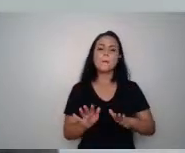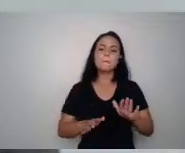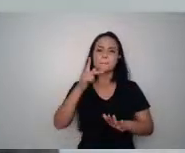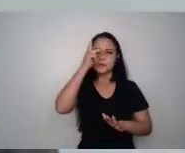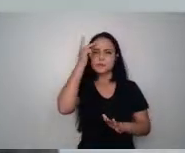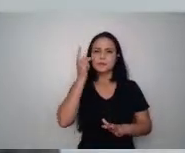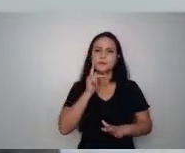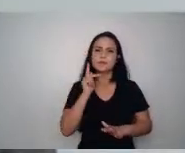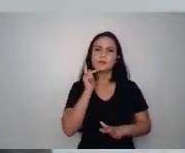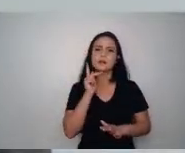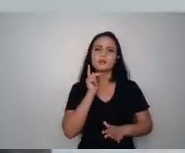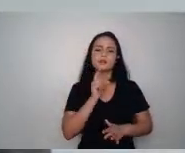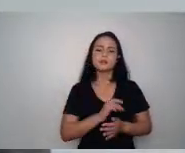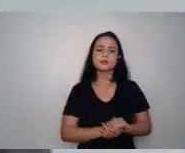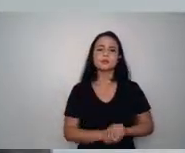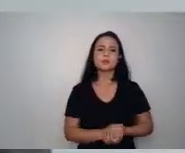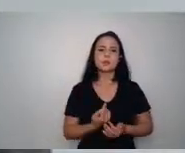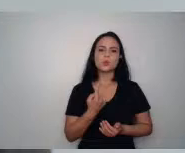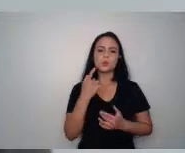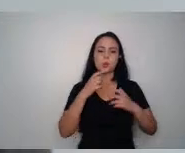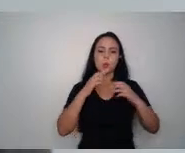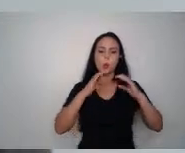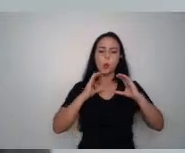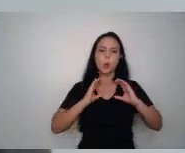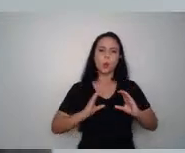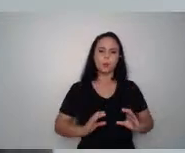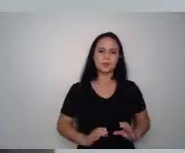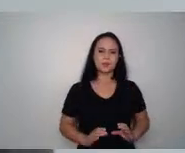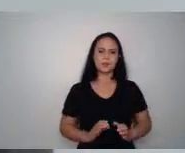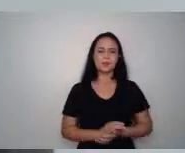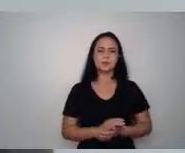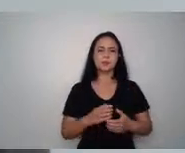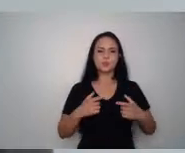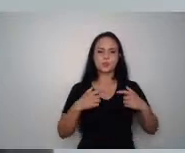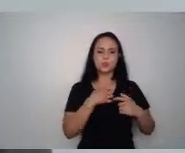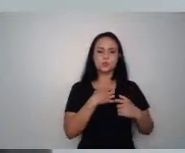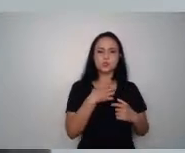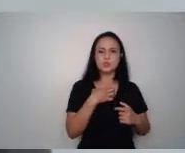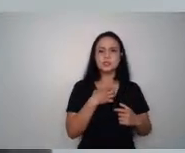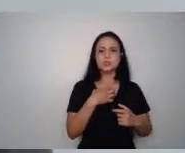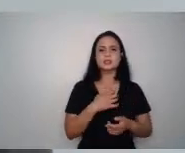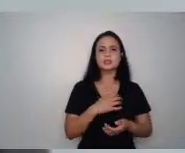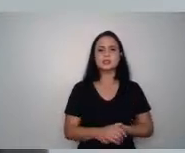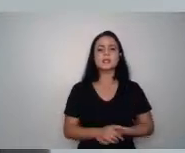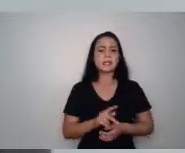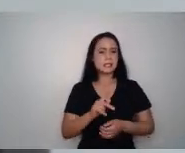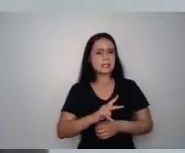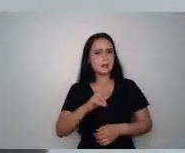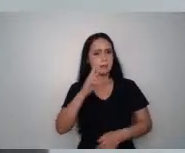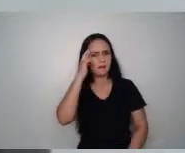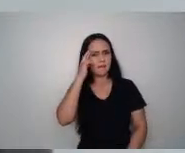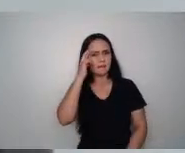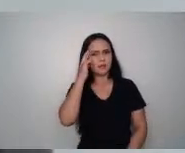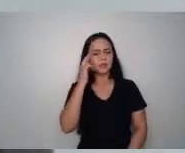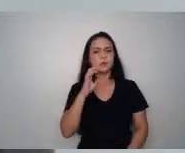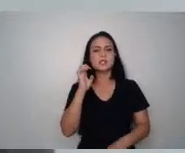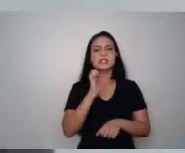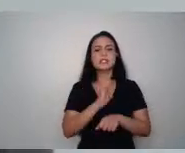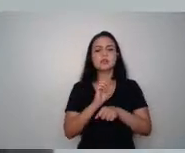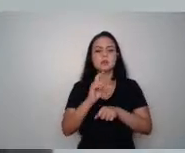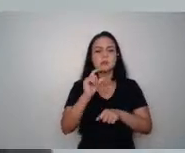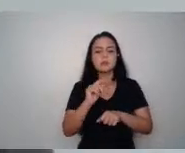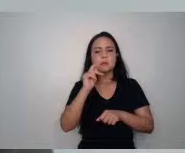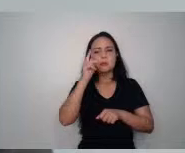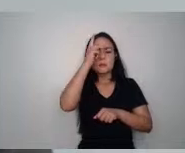force into this rights or provide effectivity. And when we're talking about a neoliberal